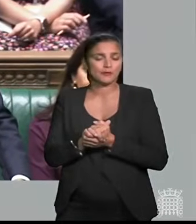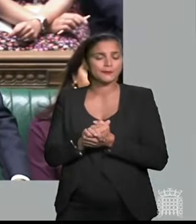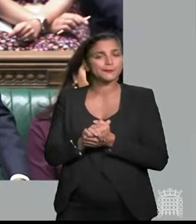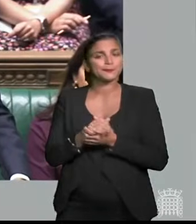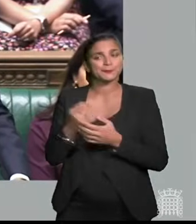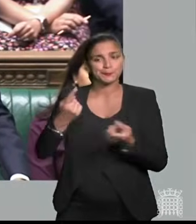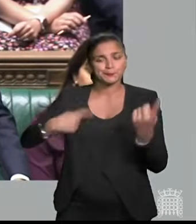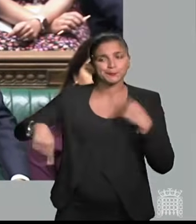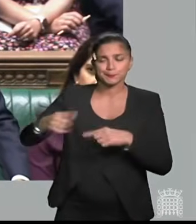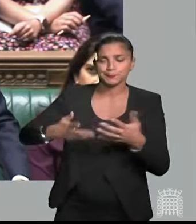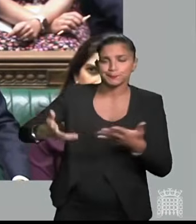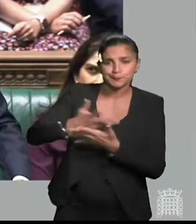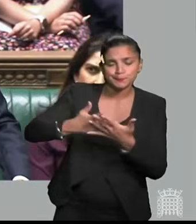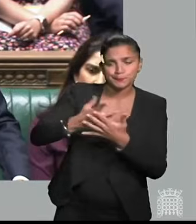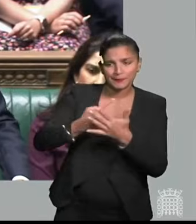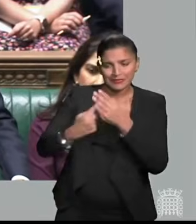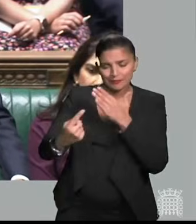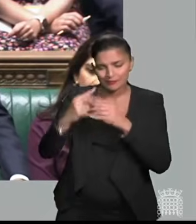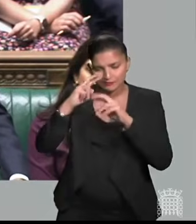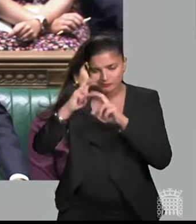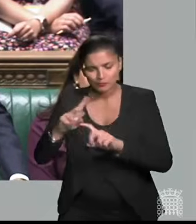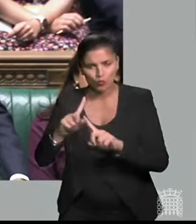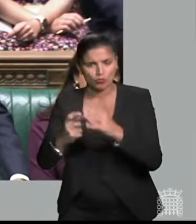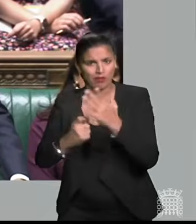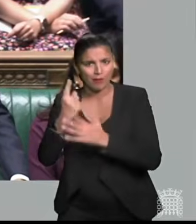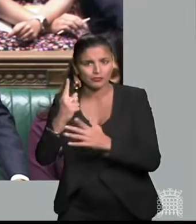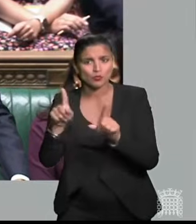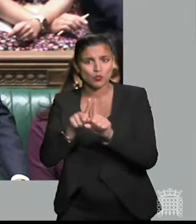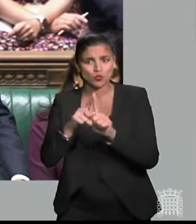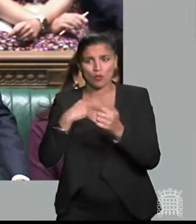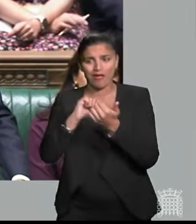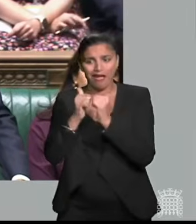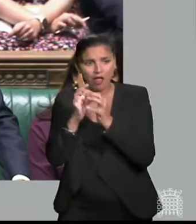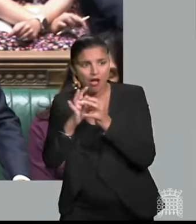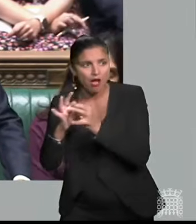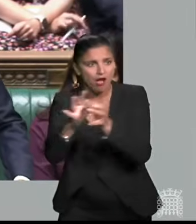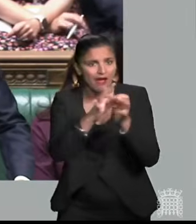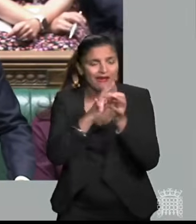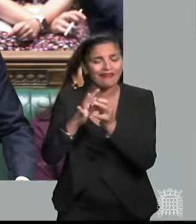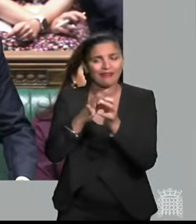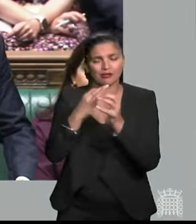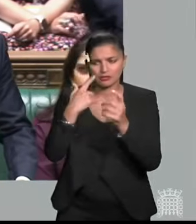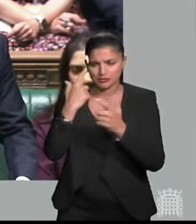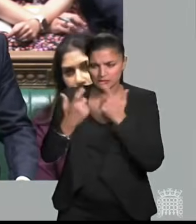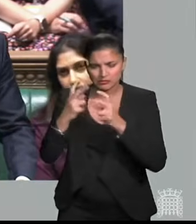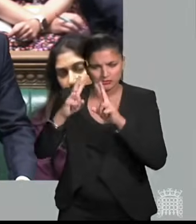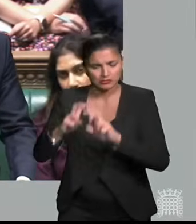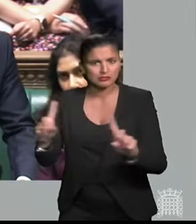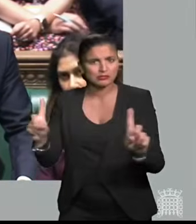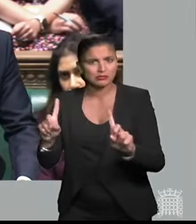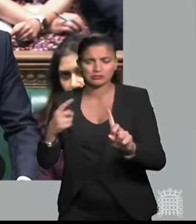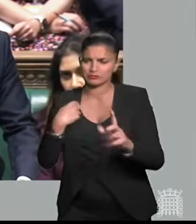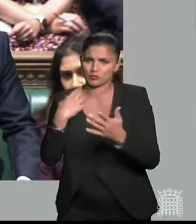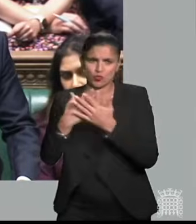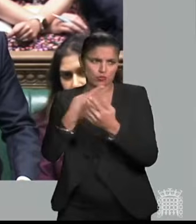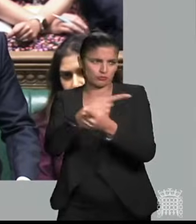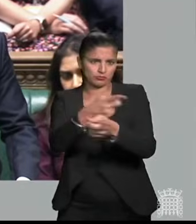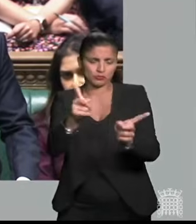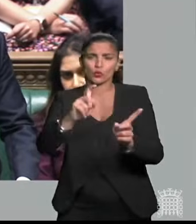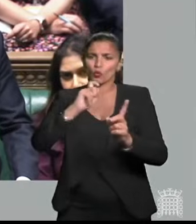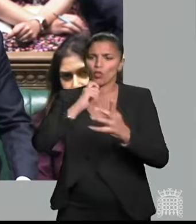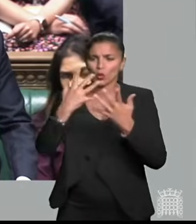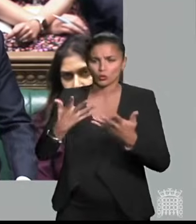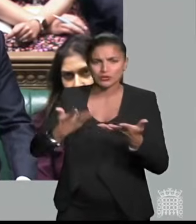working independently and with our allies to find out what has happened. I'm sure that honourable members will be raising further questions with me during